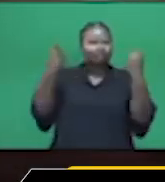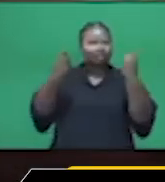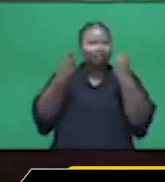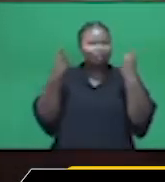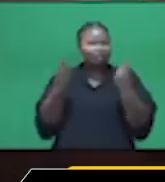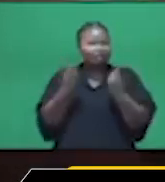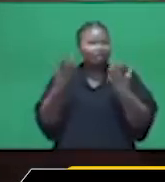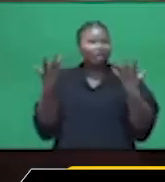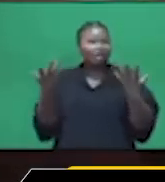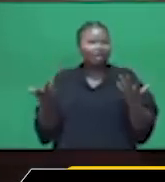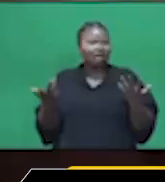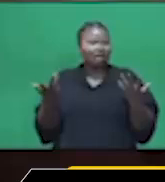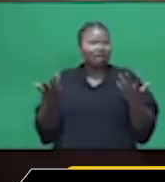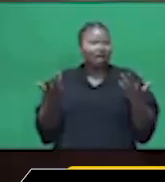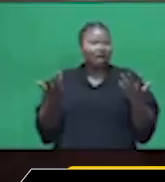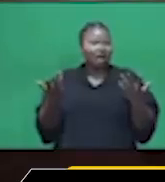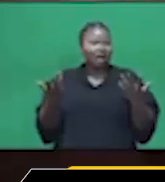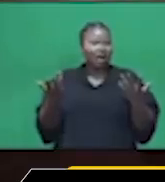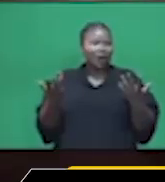and it has